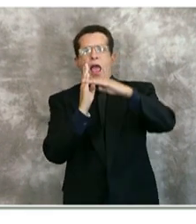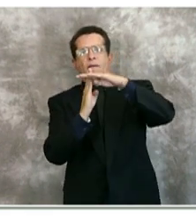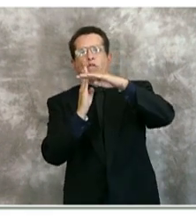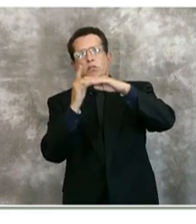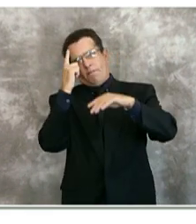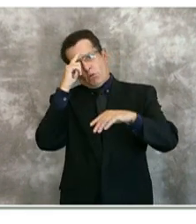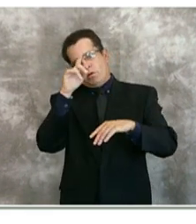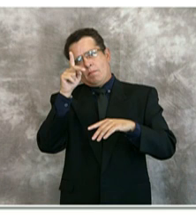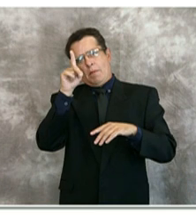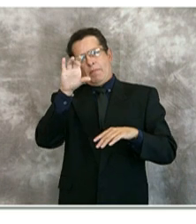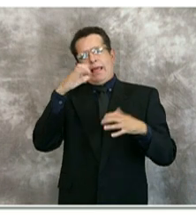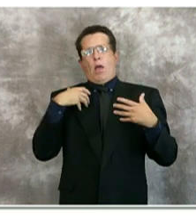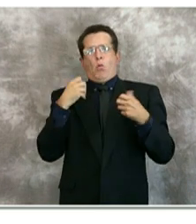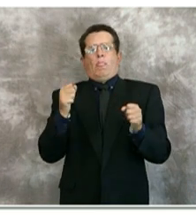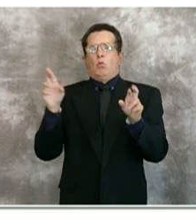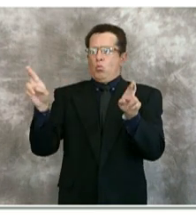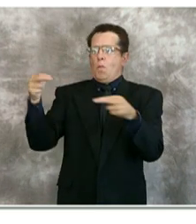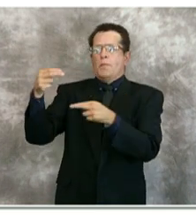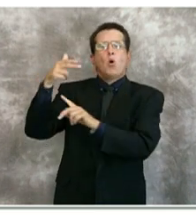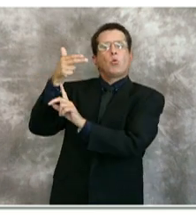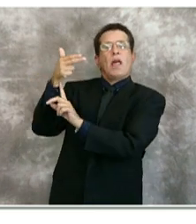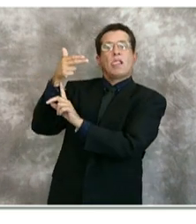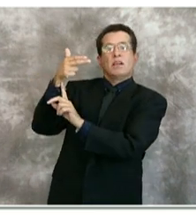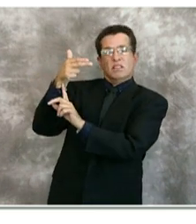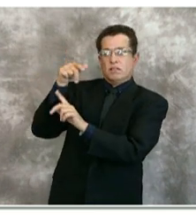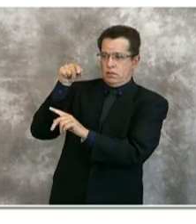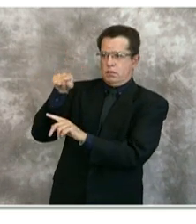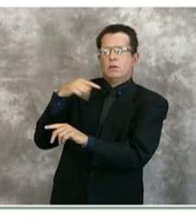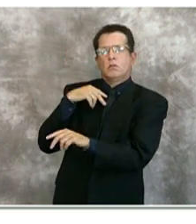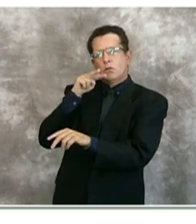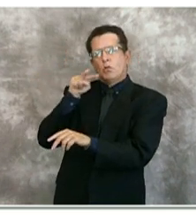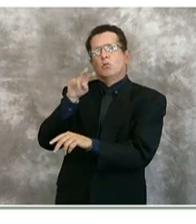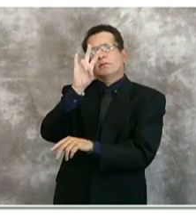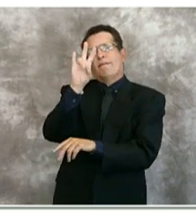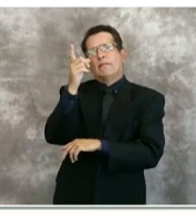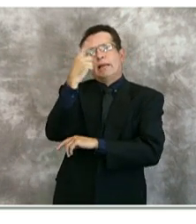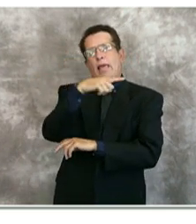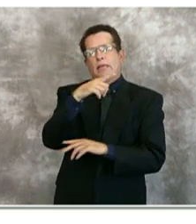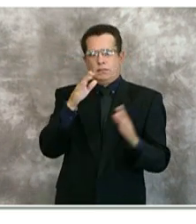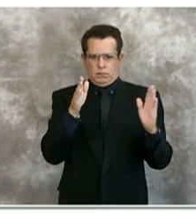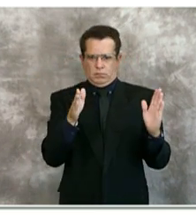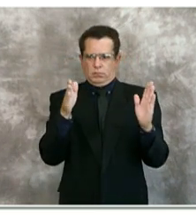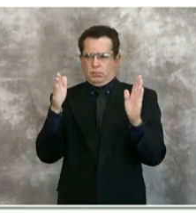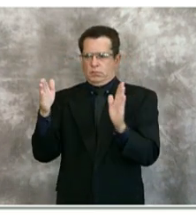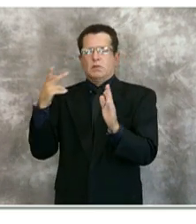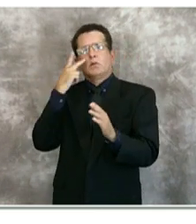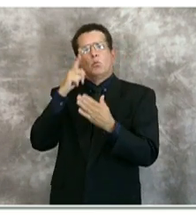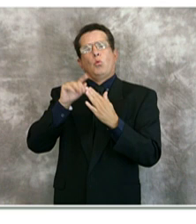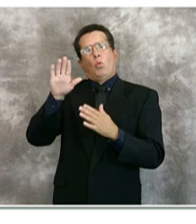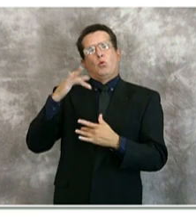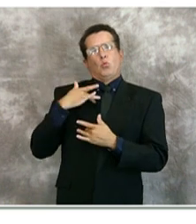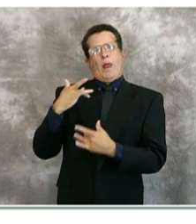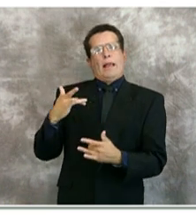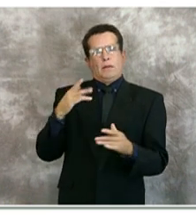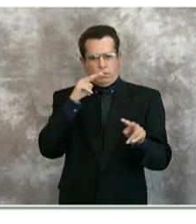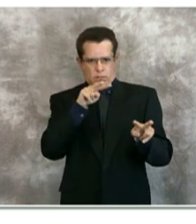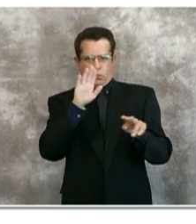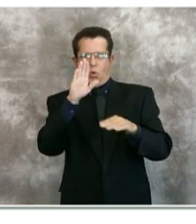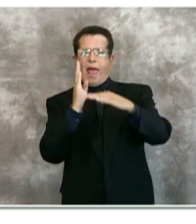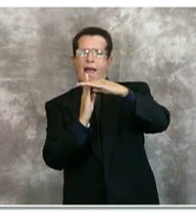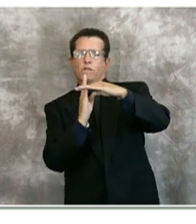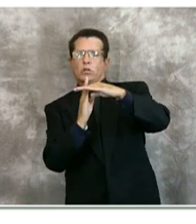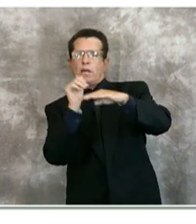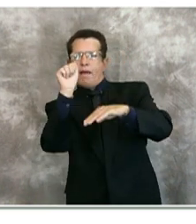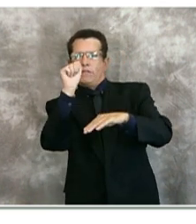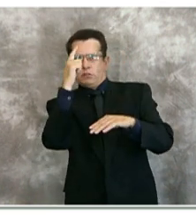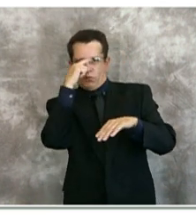rooms. Again, a lot of this represents what we say here often, which is one day does not make a trend. We are looking for trends over time, and so we're trying to shift